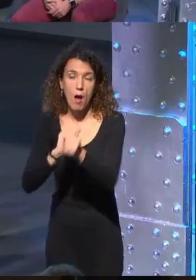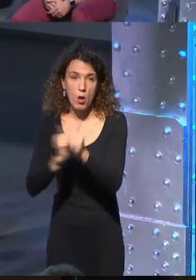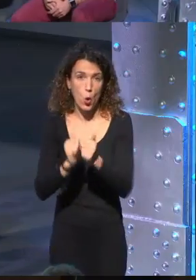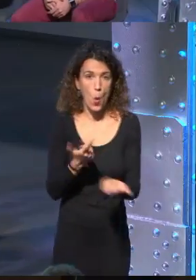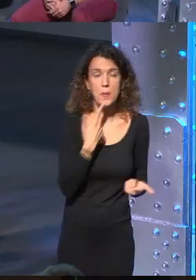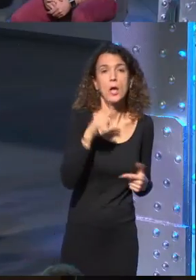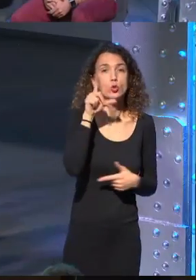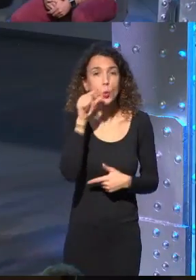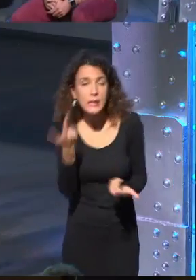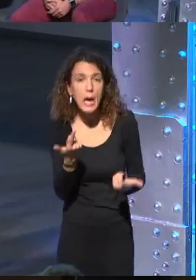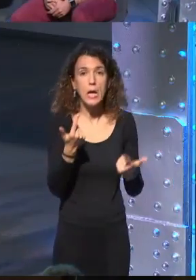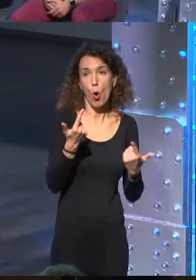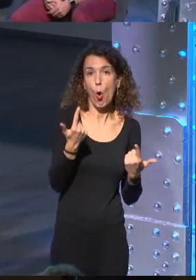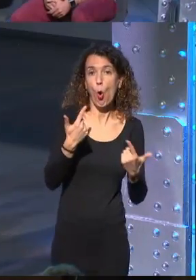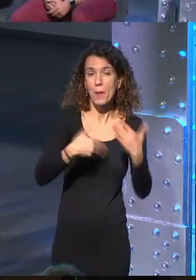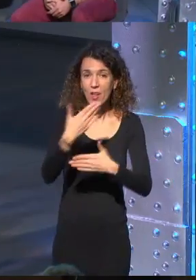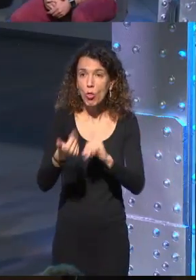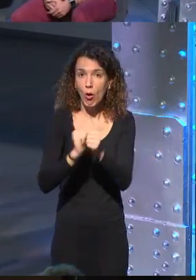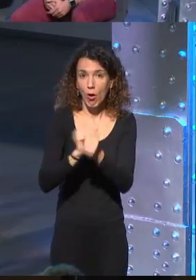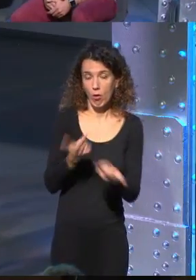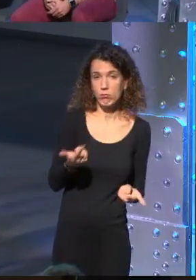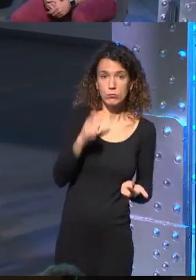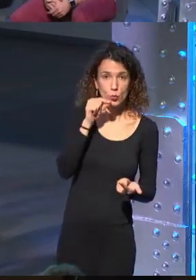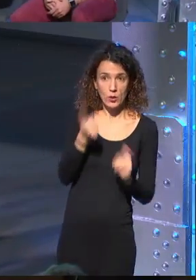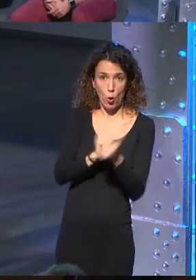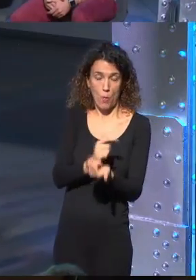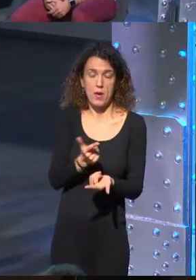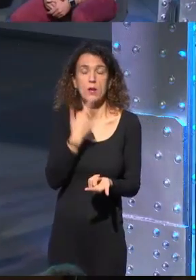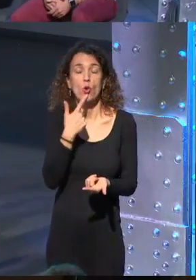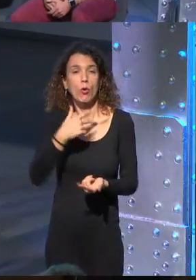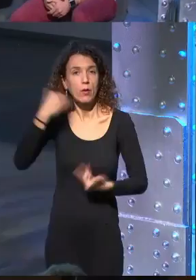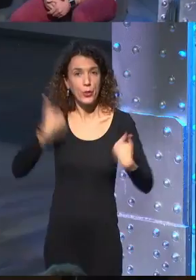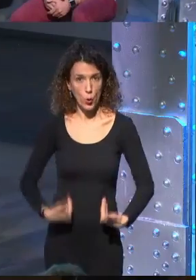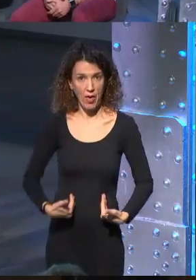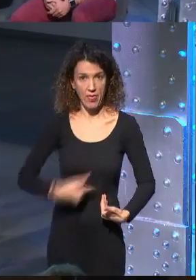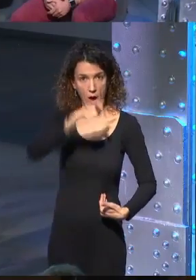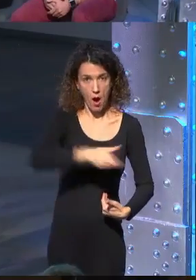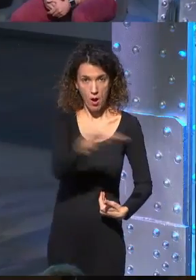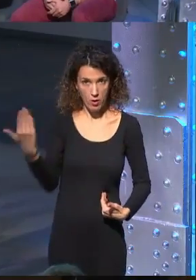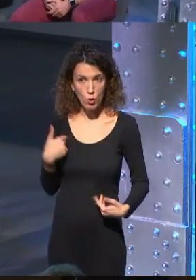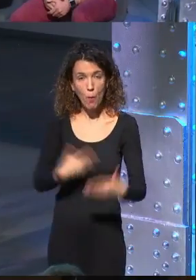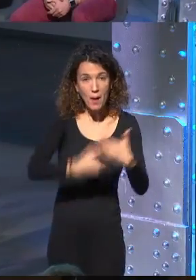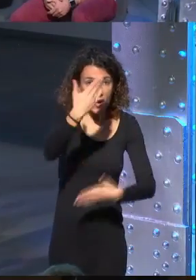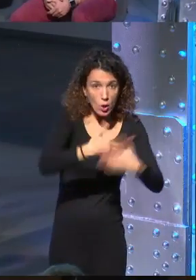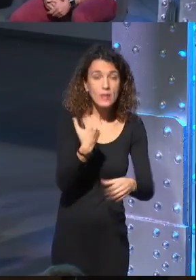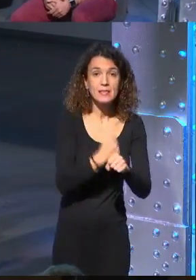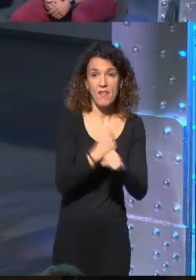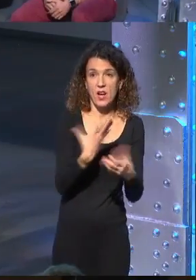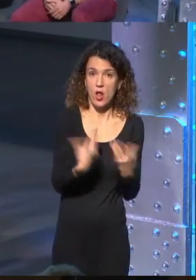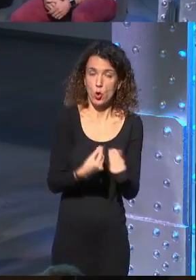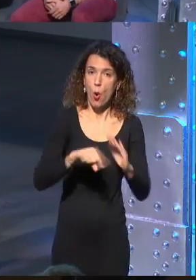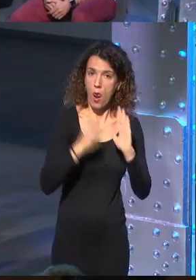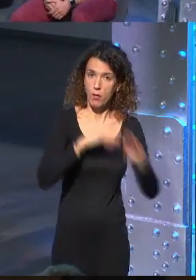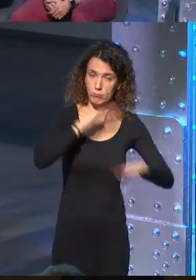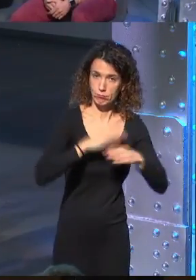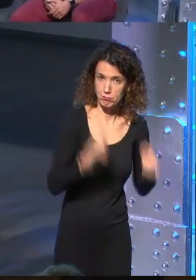check whether there's any newspaper that has this piece of news, because I understand that these newspapers